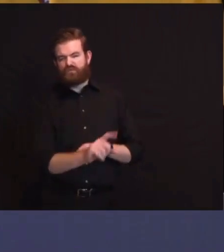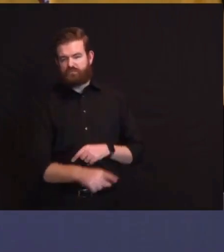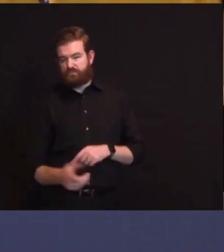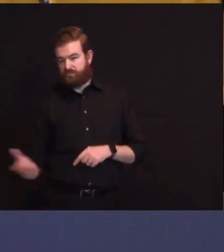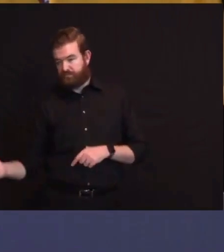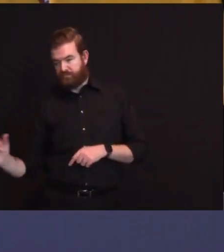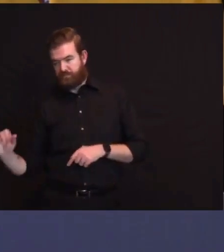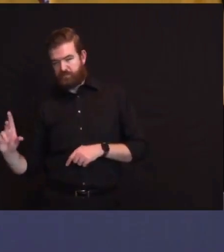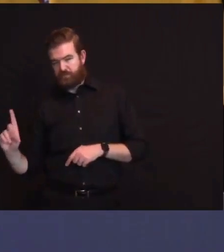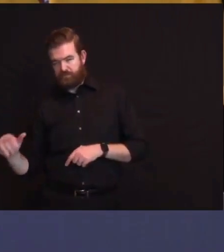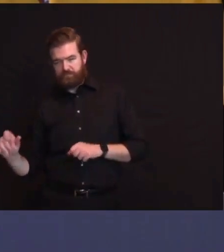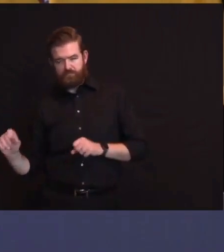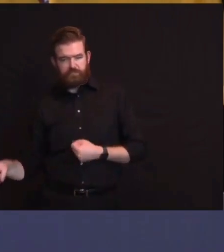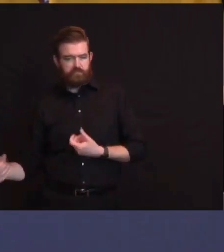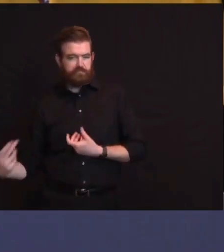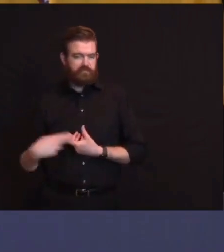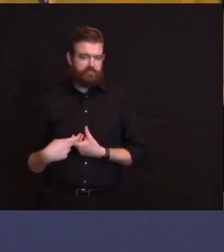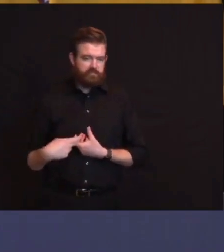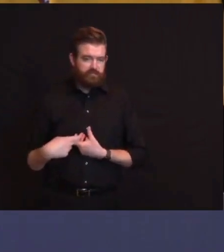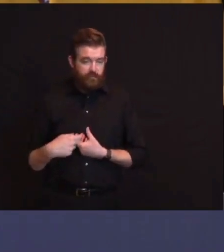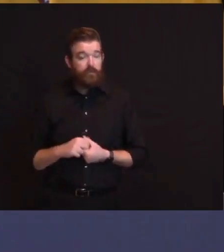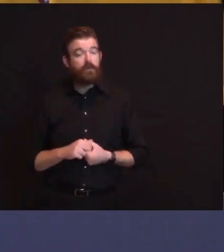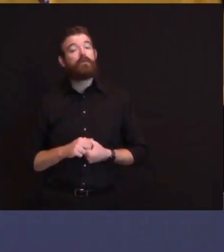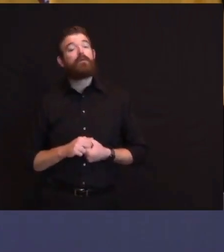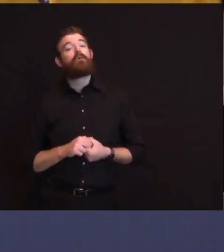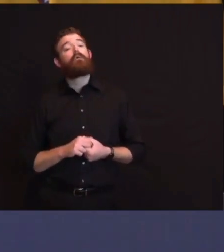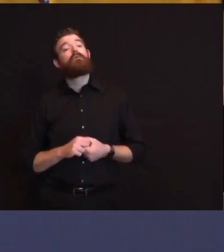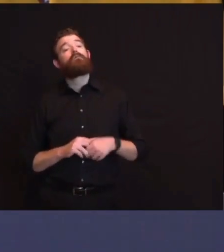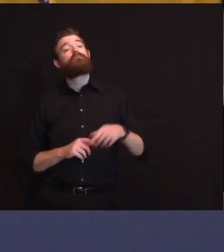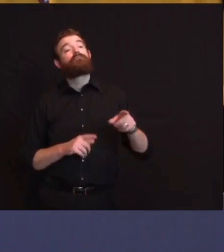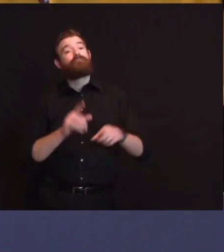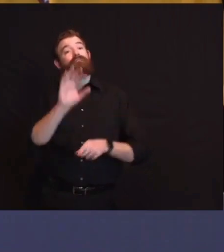it to you? Nothing new on fans at MetLife.